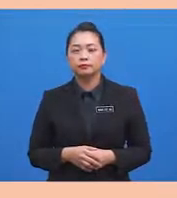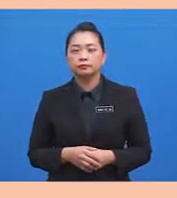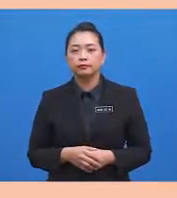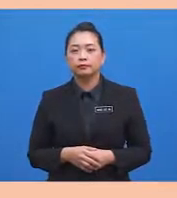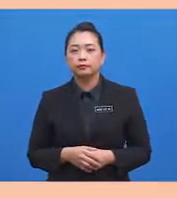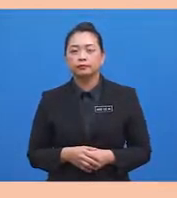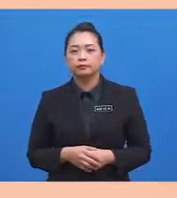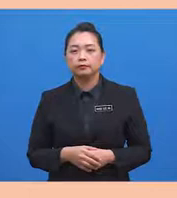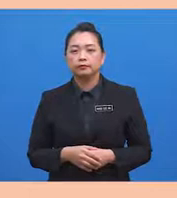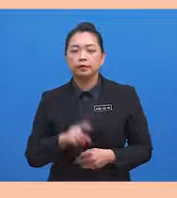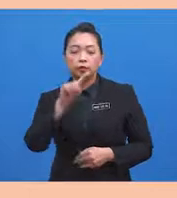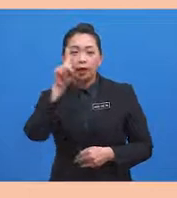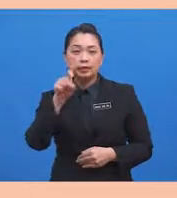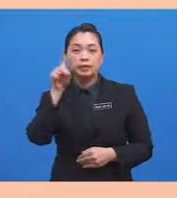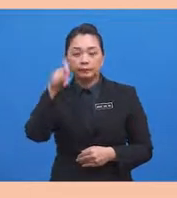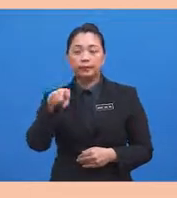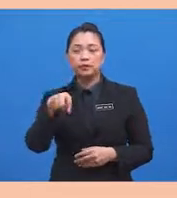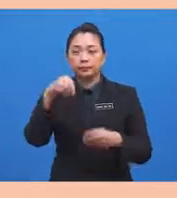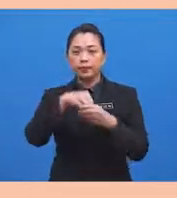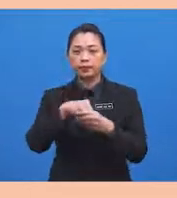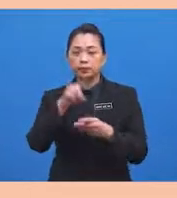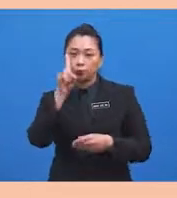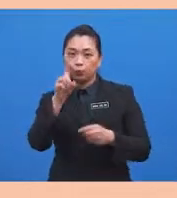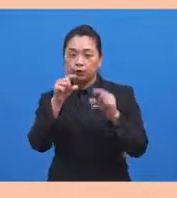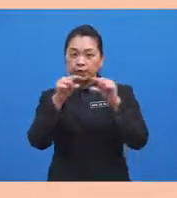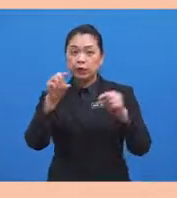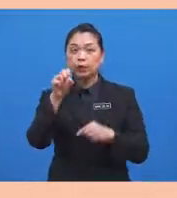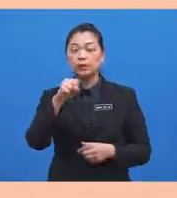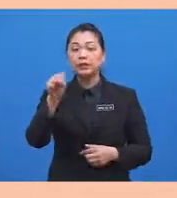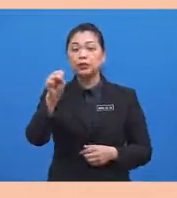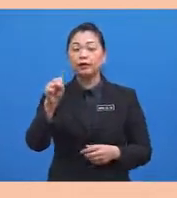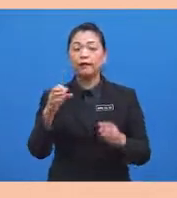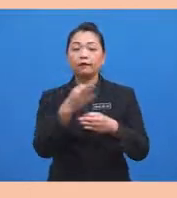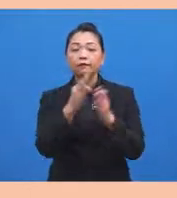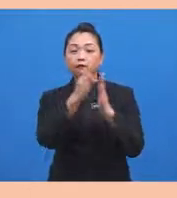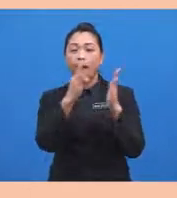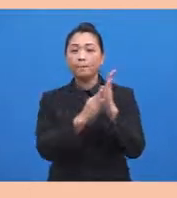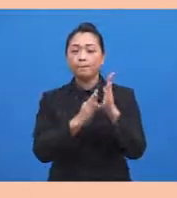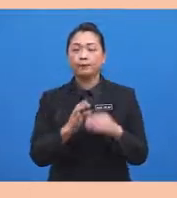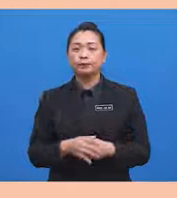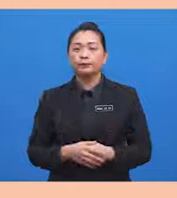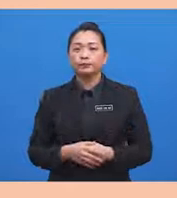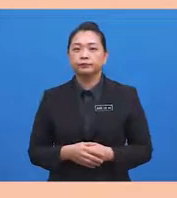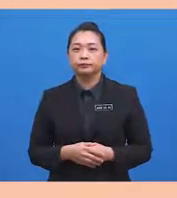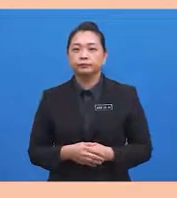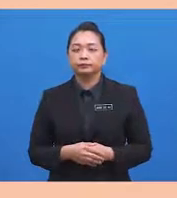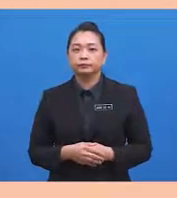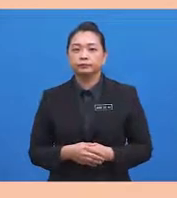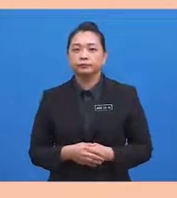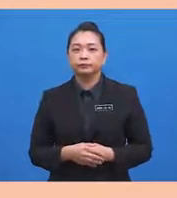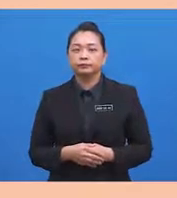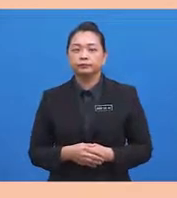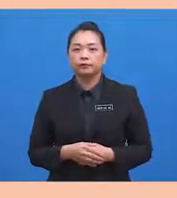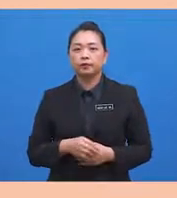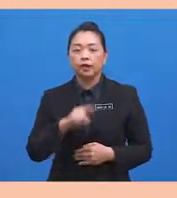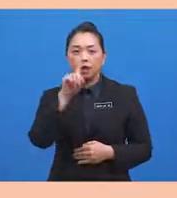form, then your answer must be in the singular form too. Likewise, if plural, then